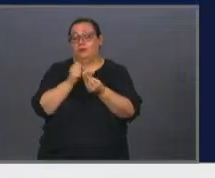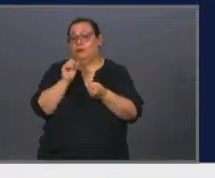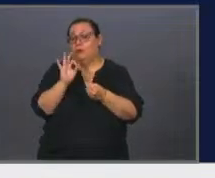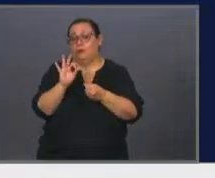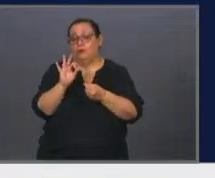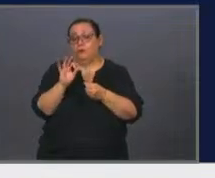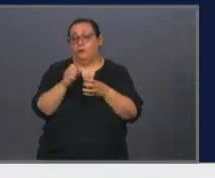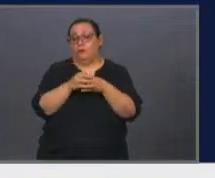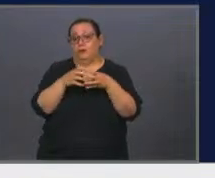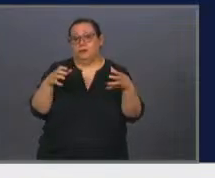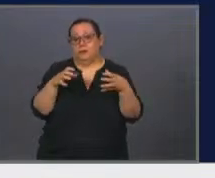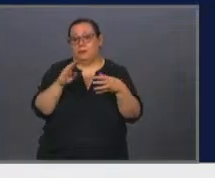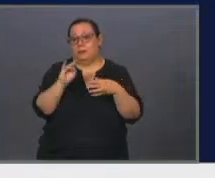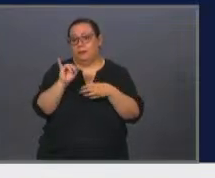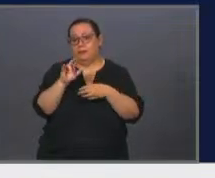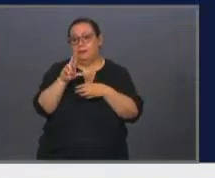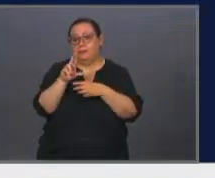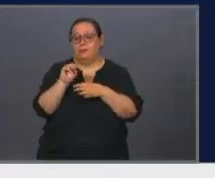expanding